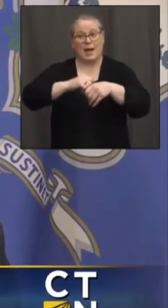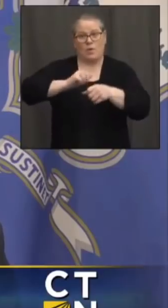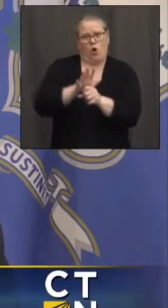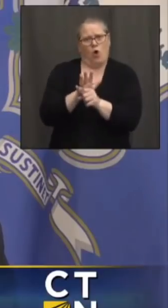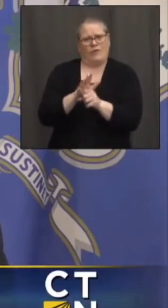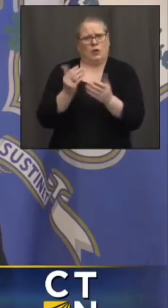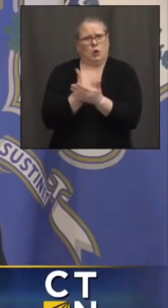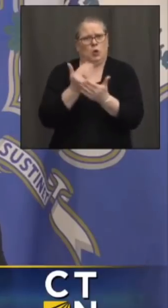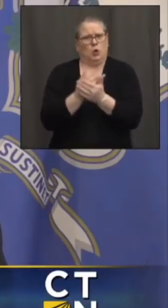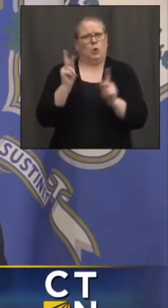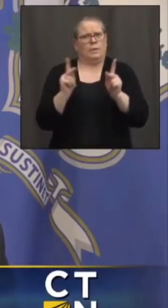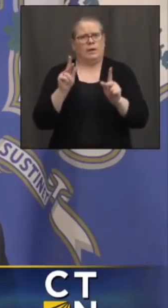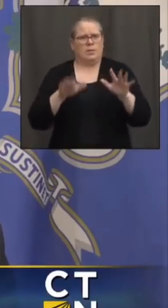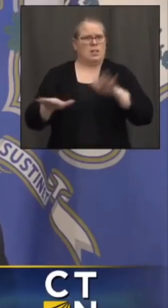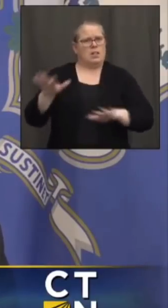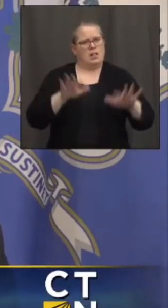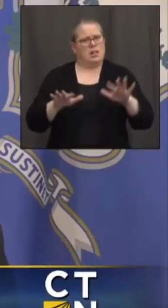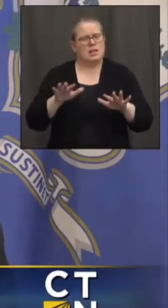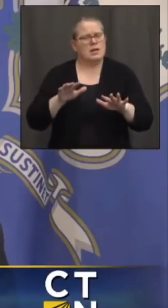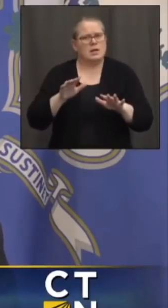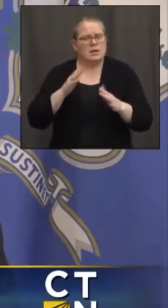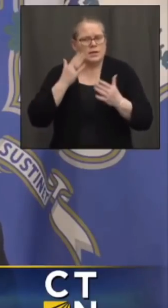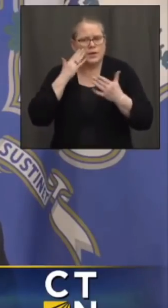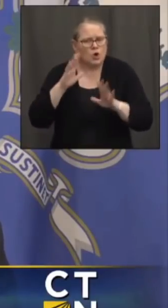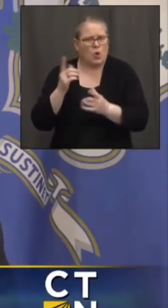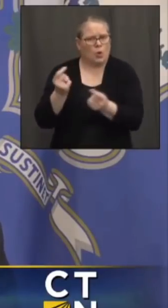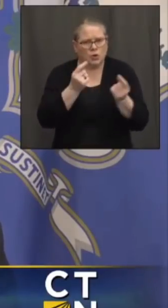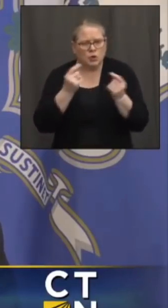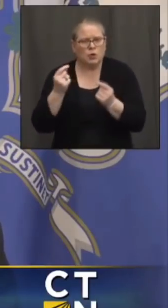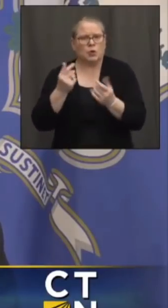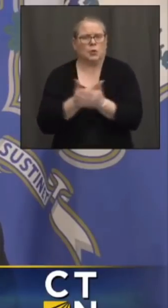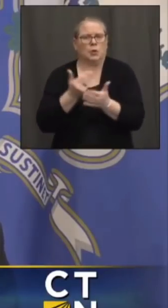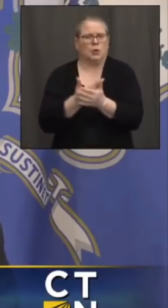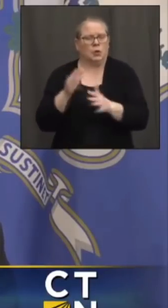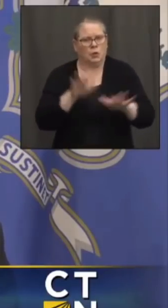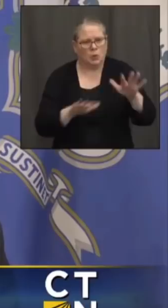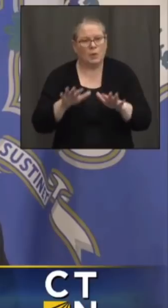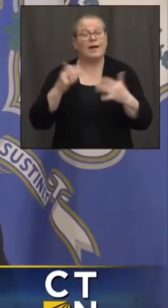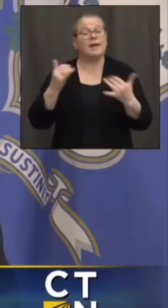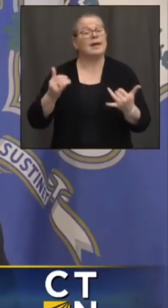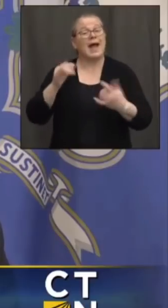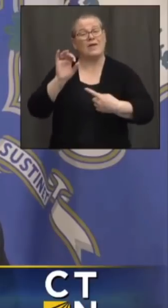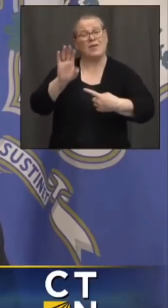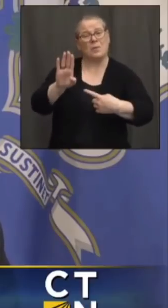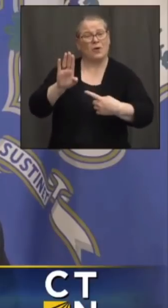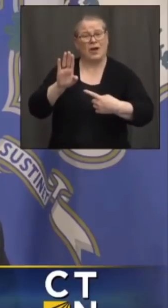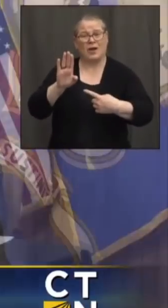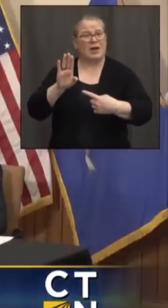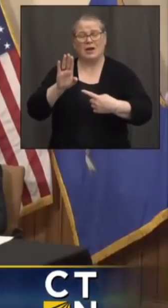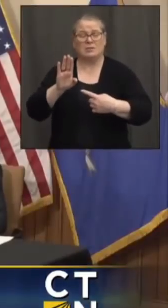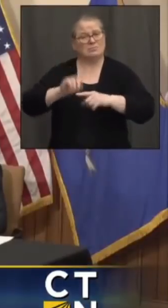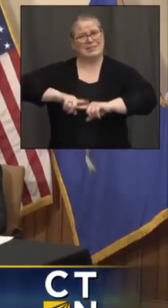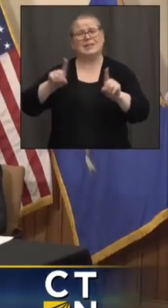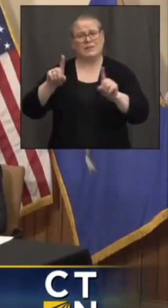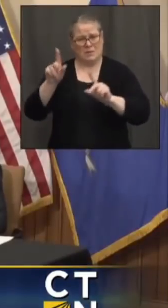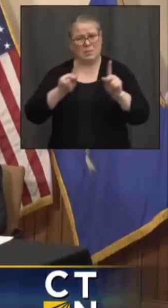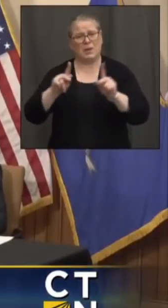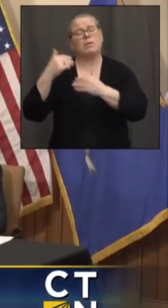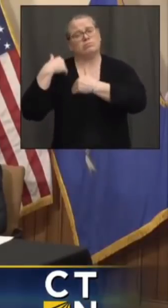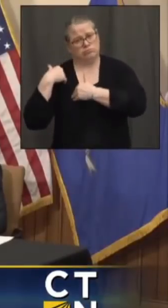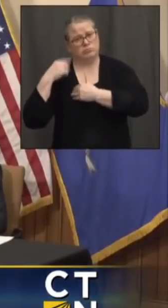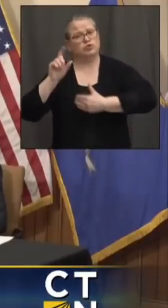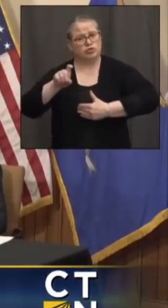spring. And that's not the case in February. It's a different situation, so people should be held accountable. Were there